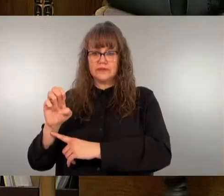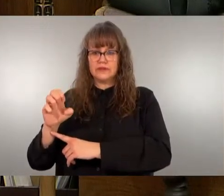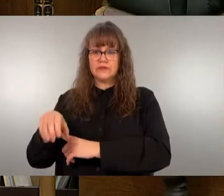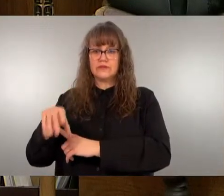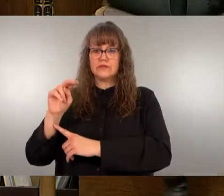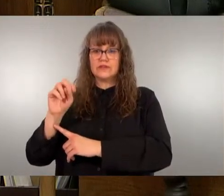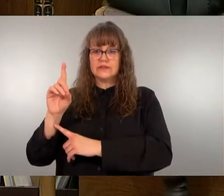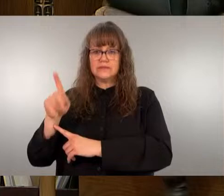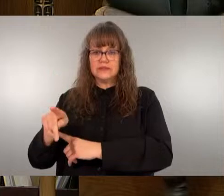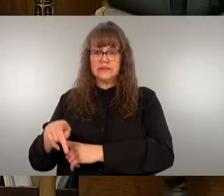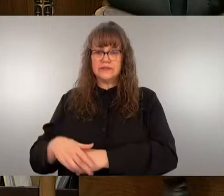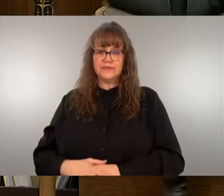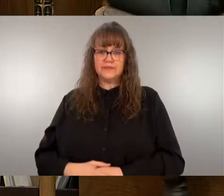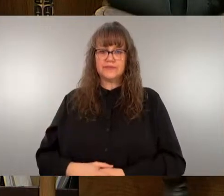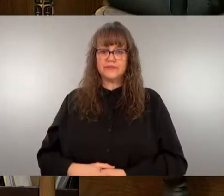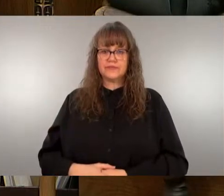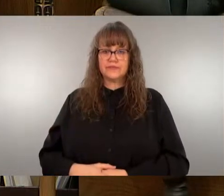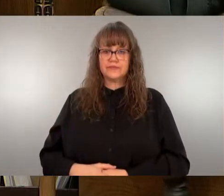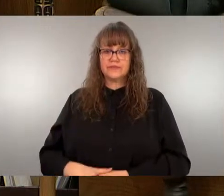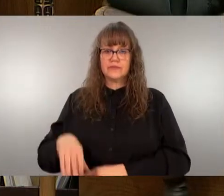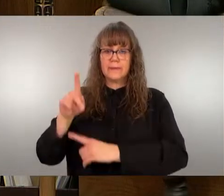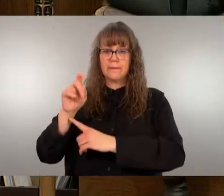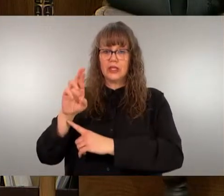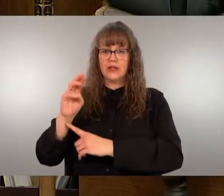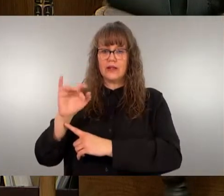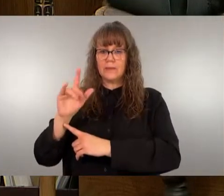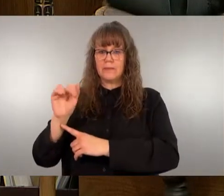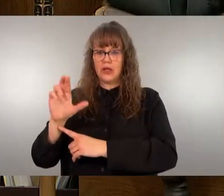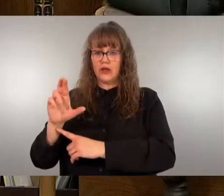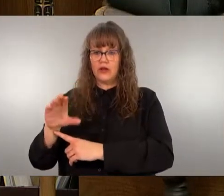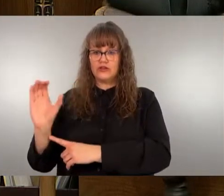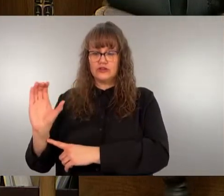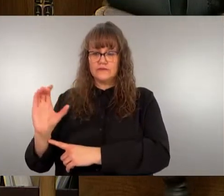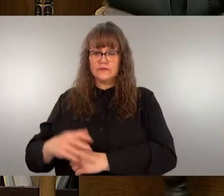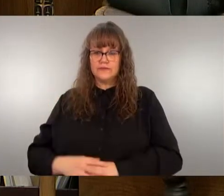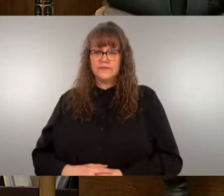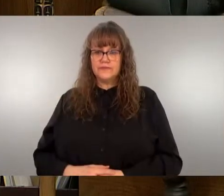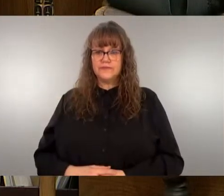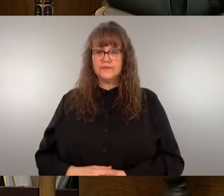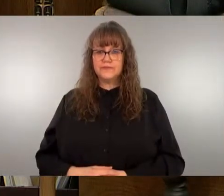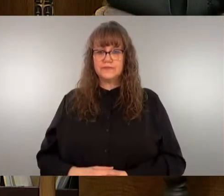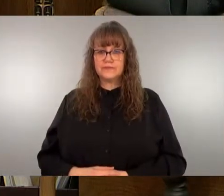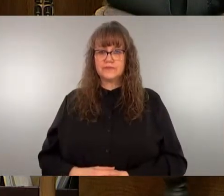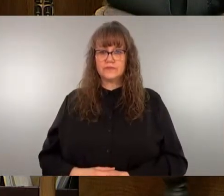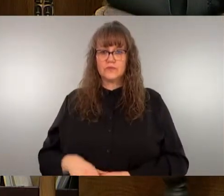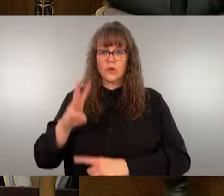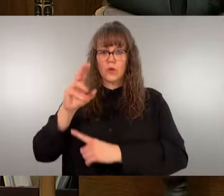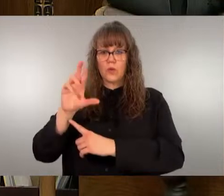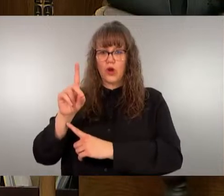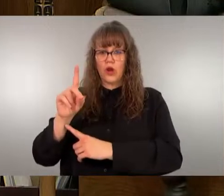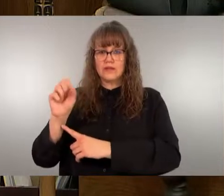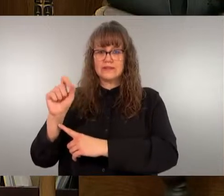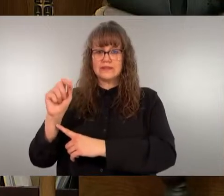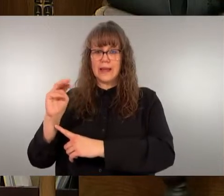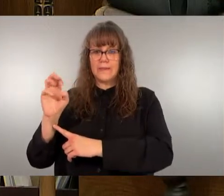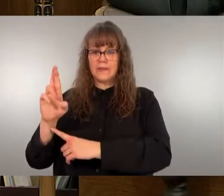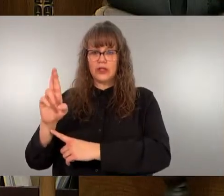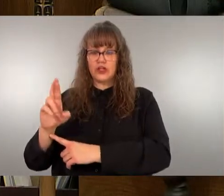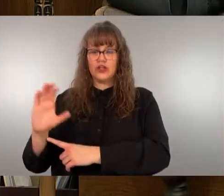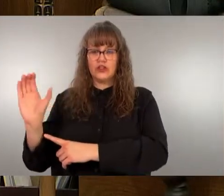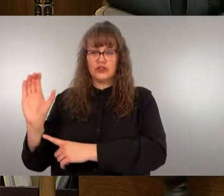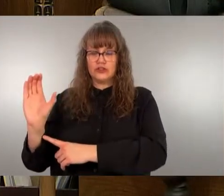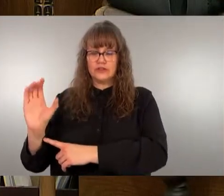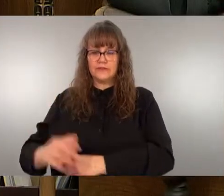of BC. Kamloops North Thompson, Ward Stamer, Conservative Party of BC.